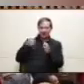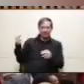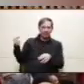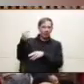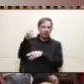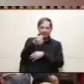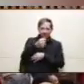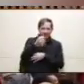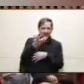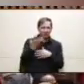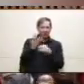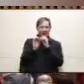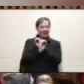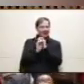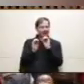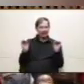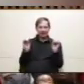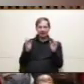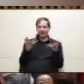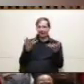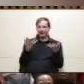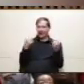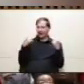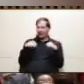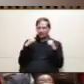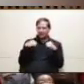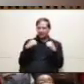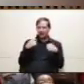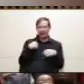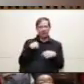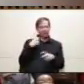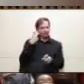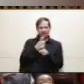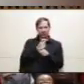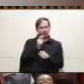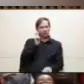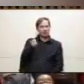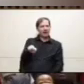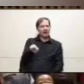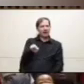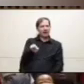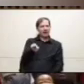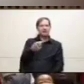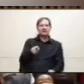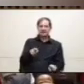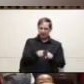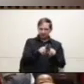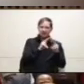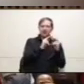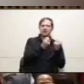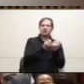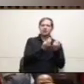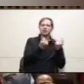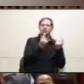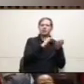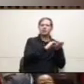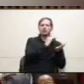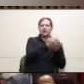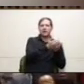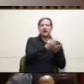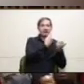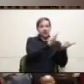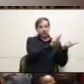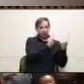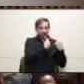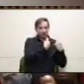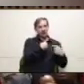appointment. They do not have any SLA, and I refused to pay it. And I said at National Treasury that if you give me an instruction to